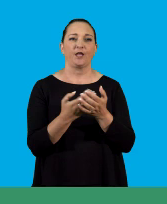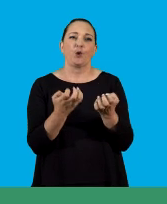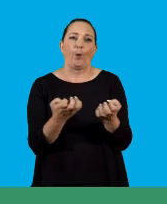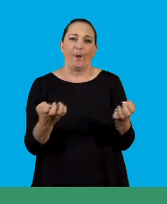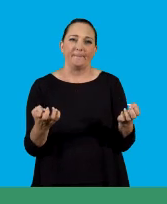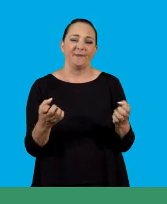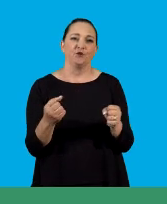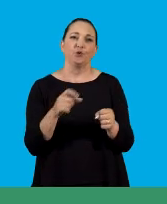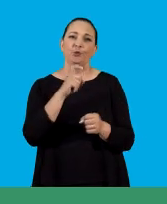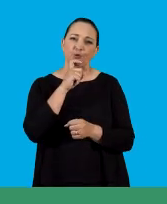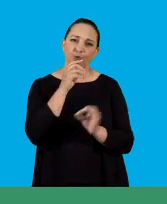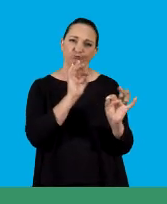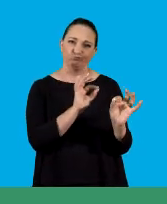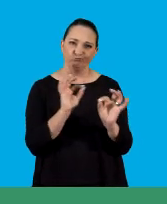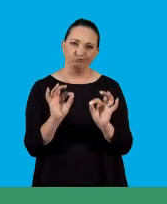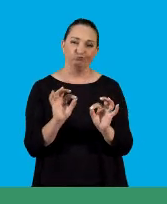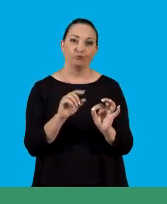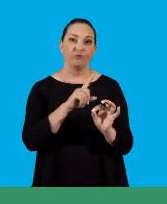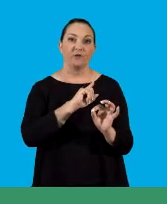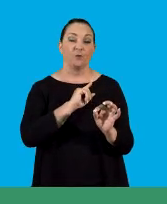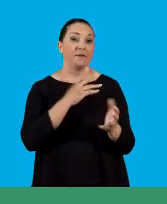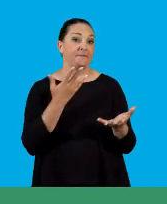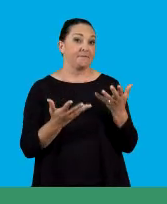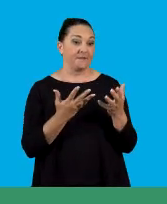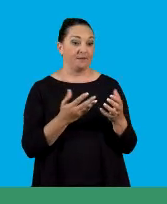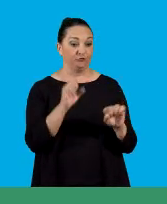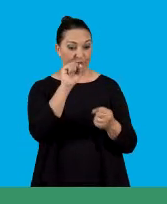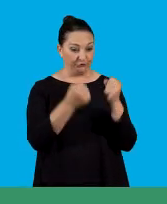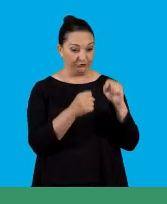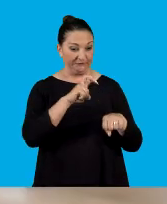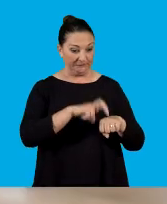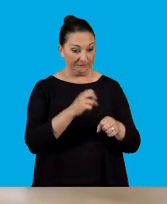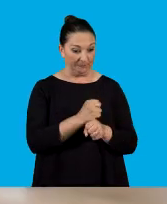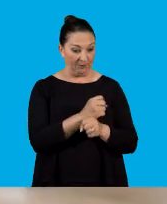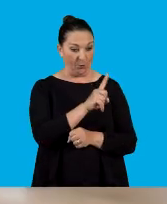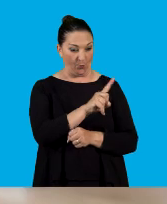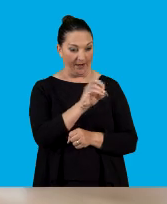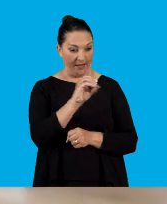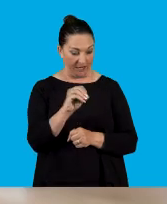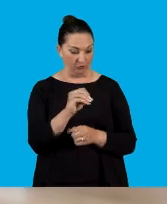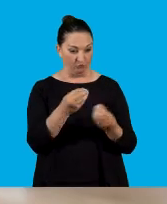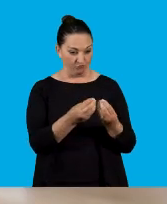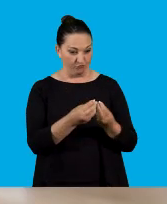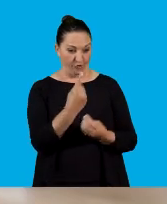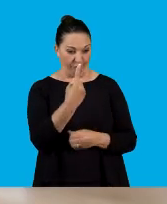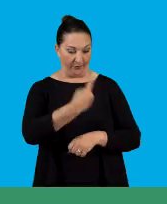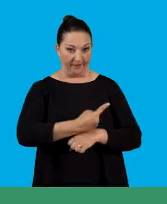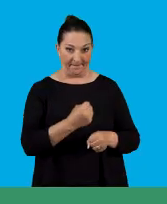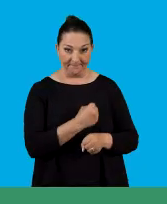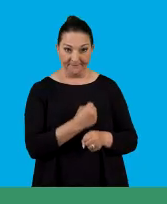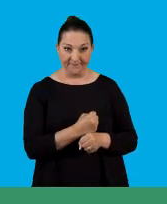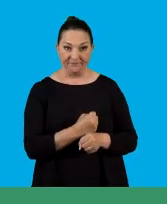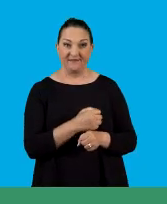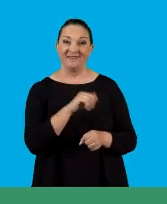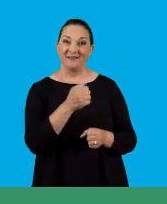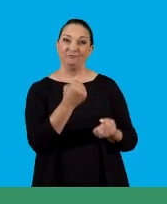do we mean by that? If the machine has to produce 100 products per day, what we mean by the machines achieving